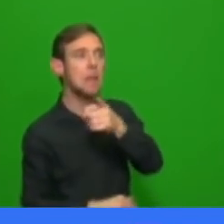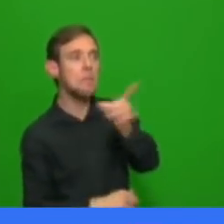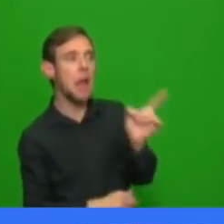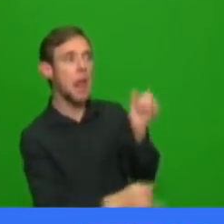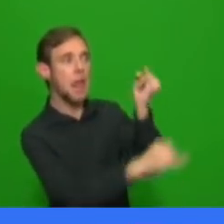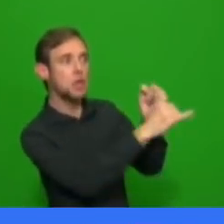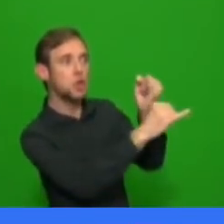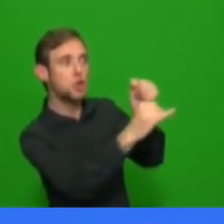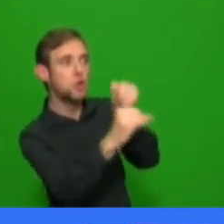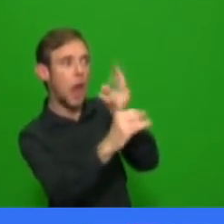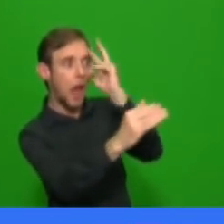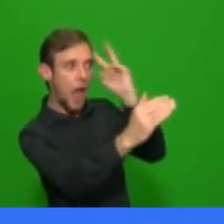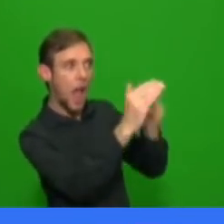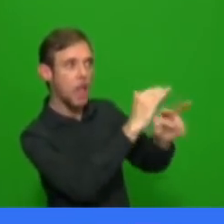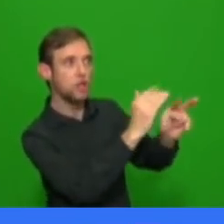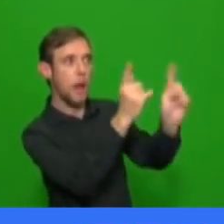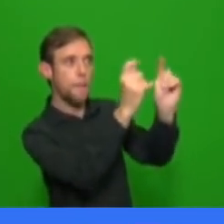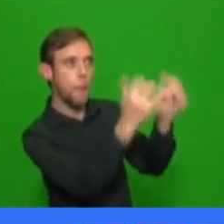that publish any